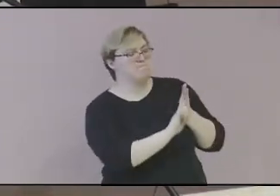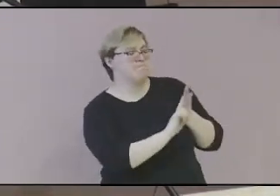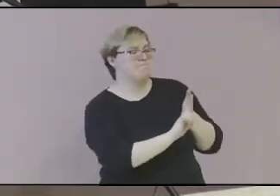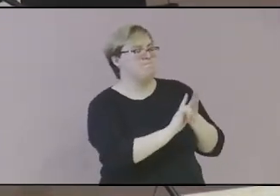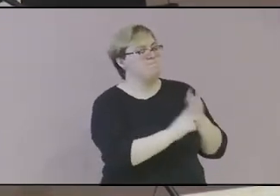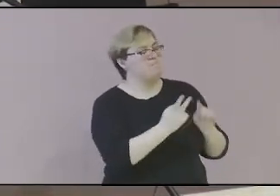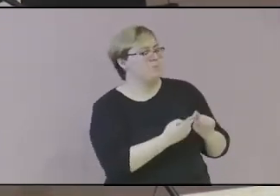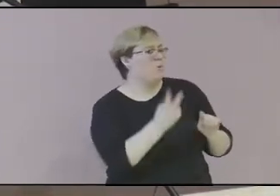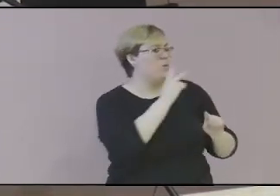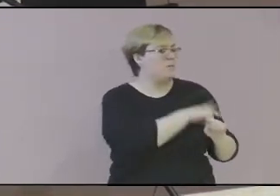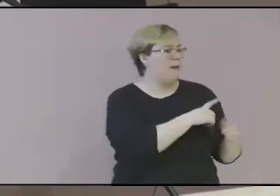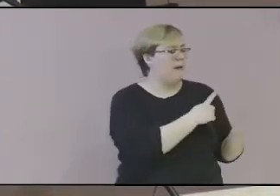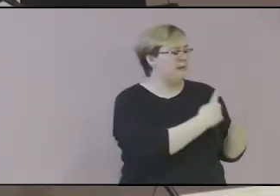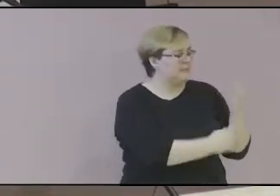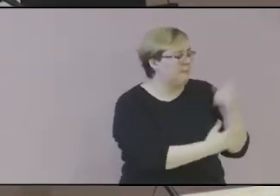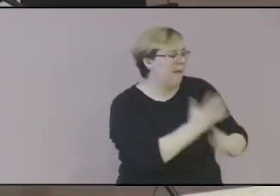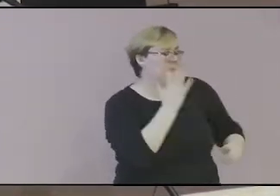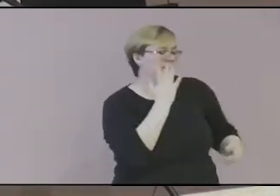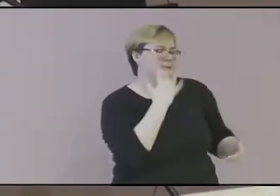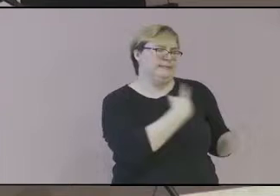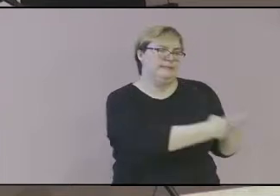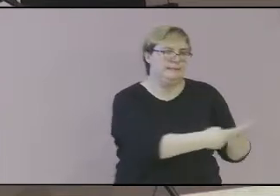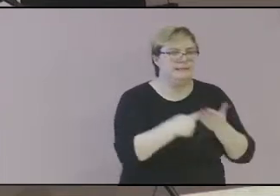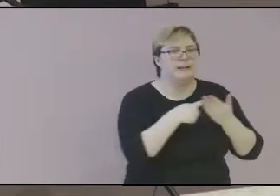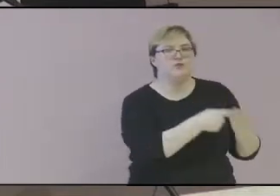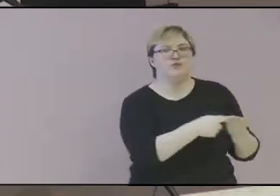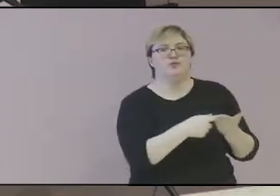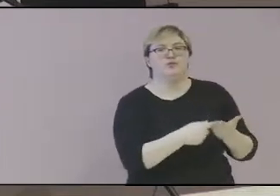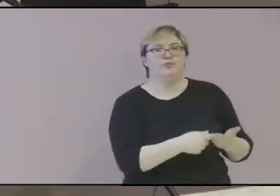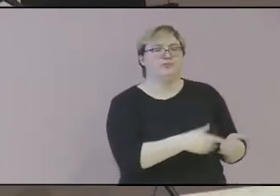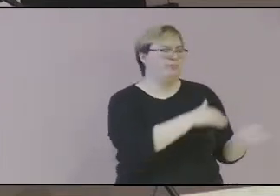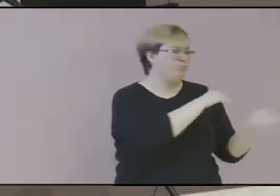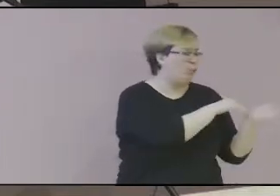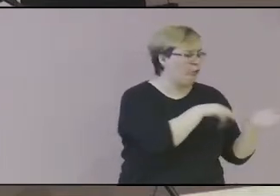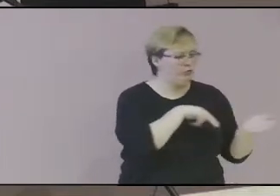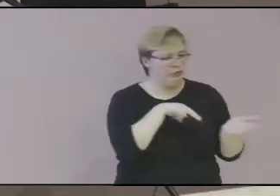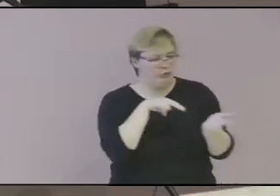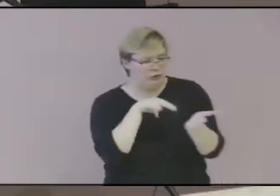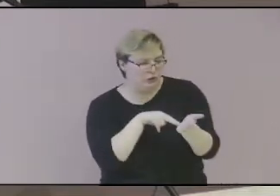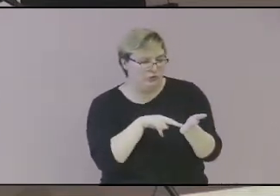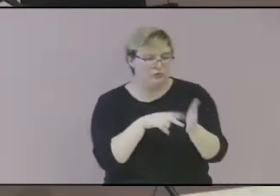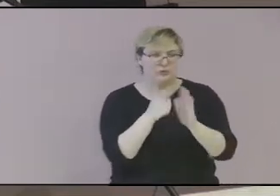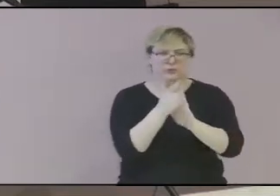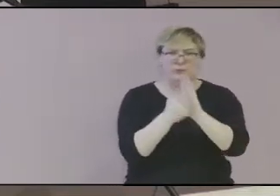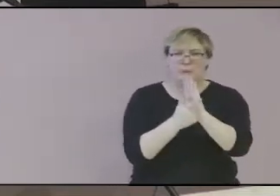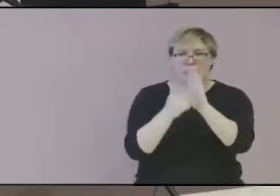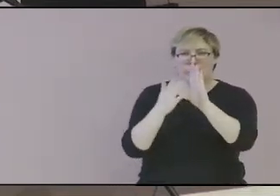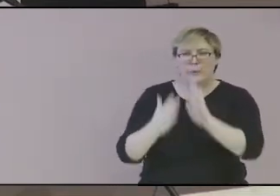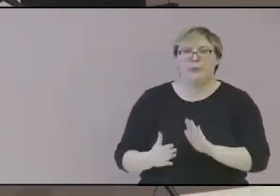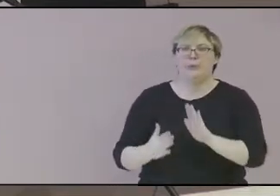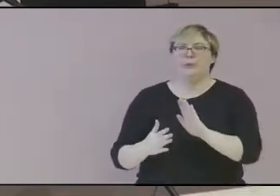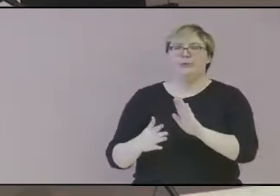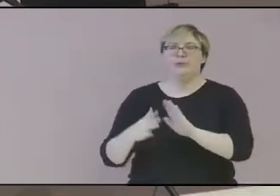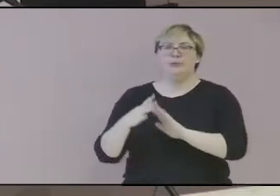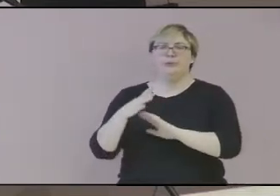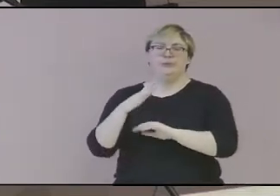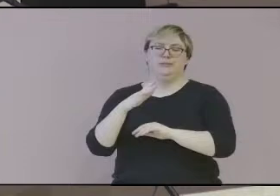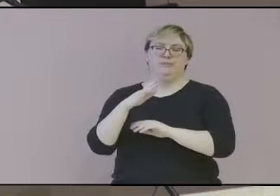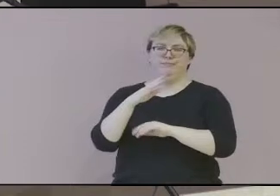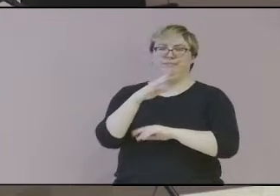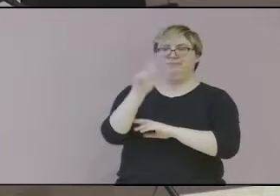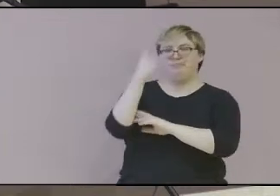among clinicians, lawyers, ethicists, and policymakers that yielded what was ultimately a very